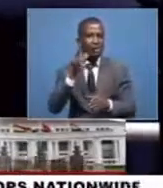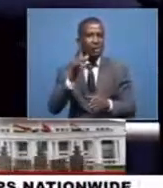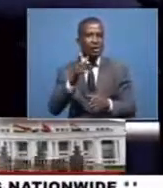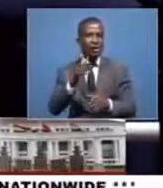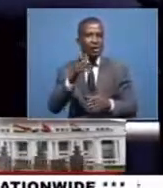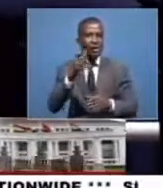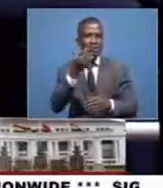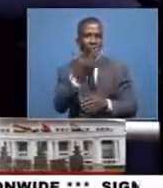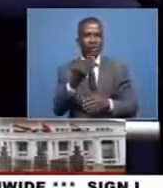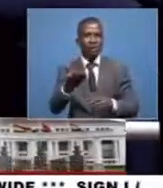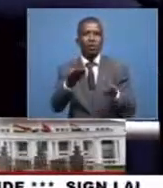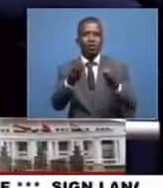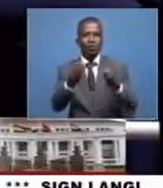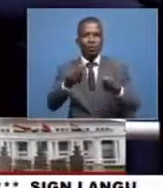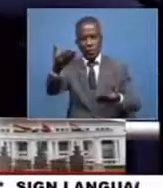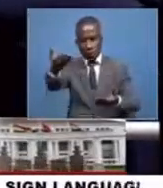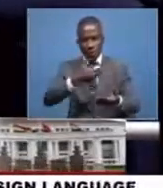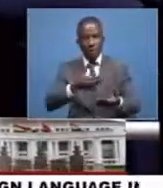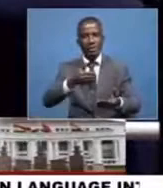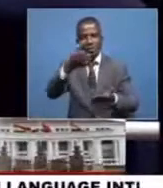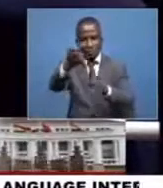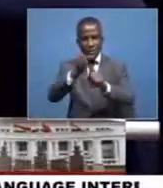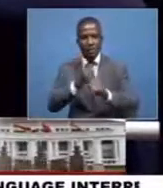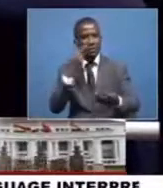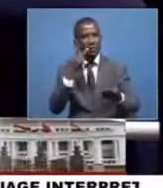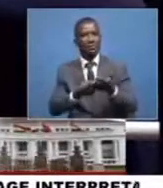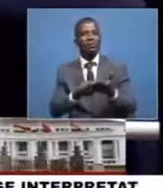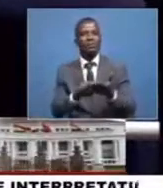issues when dealing with the application.